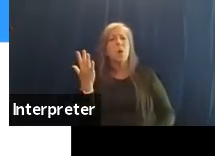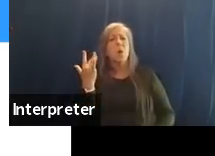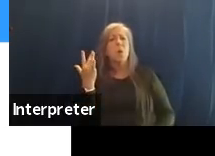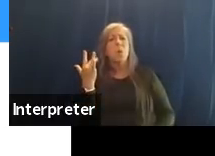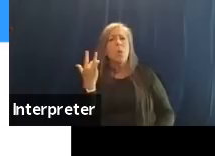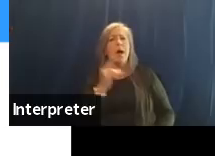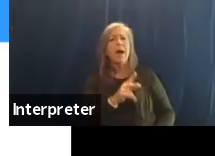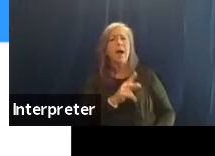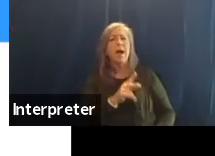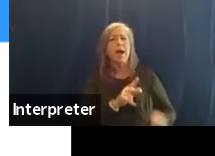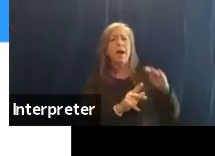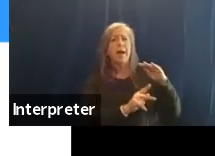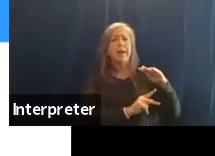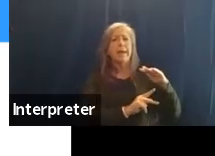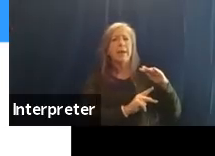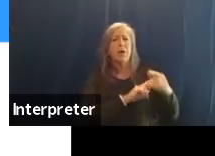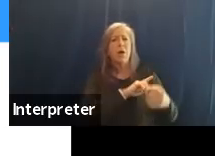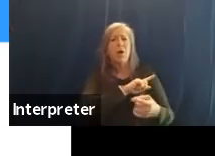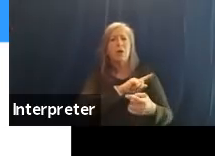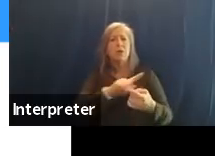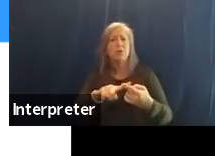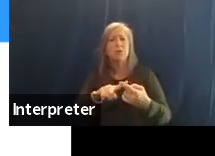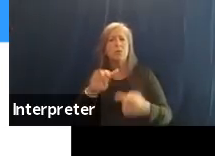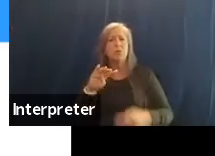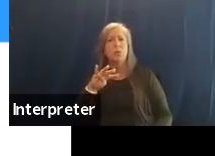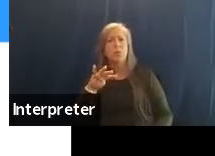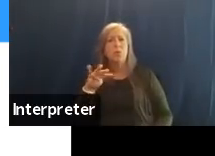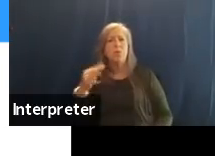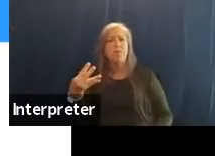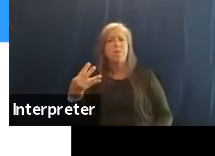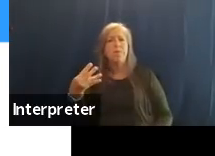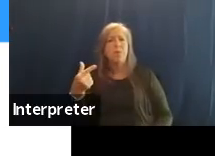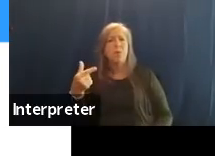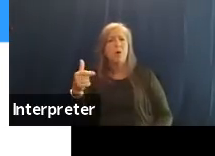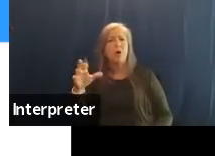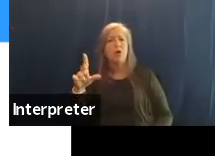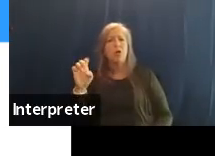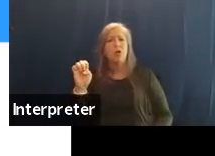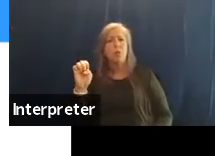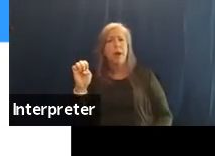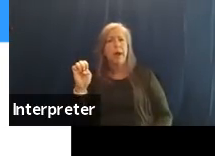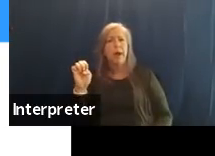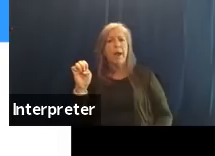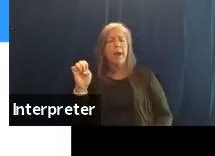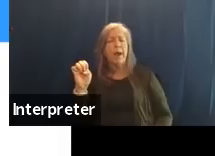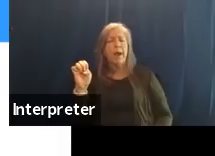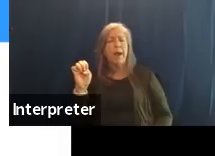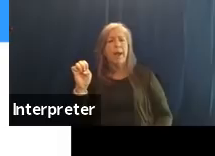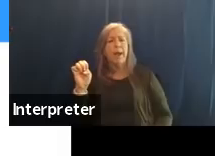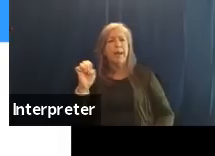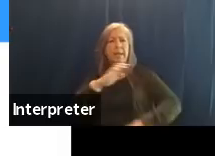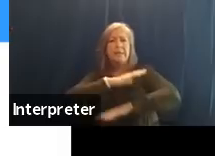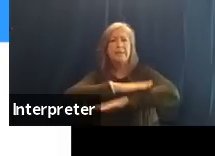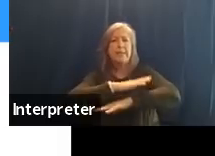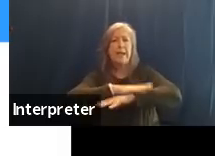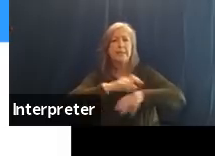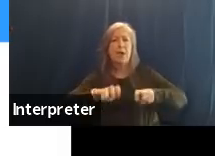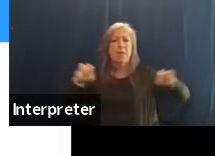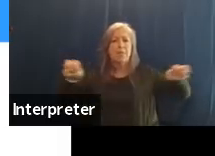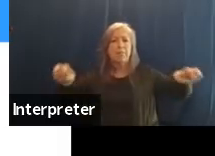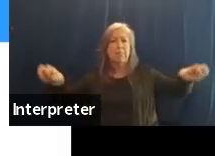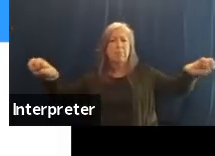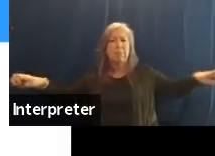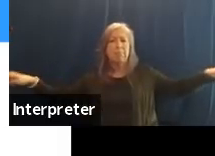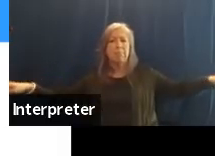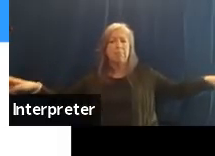classrooms? Do we have to make desks so they're 6 feet apart? Tell us about that. Why not K